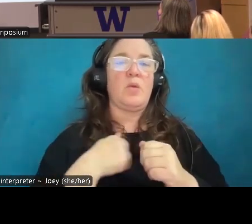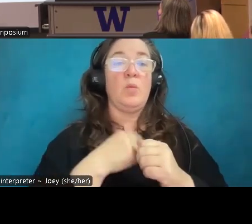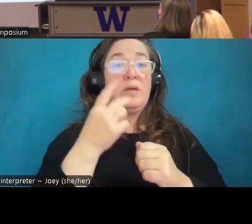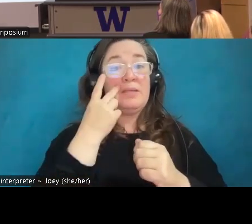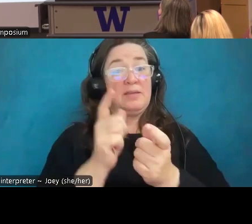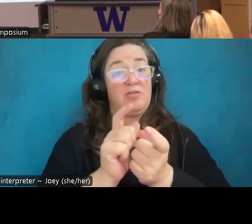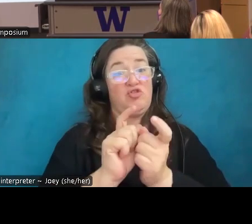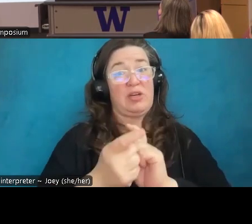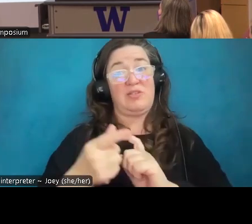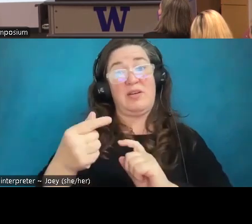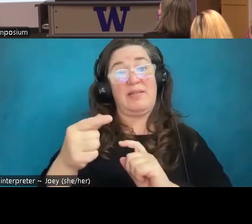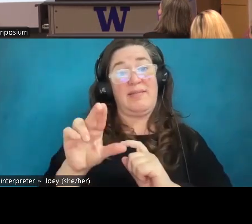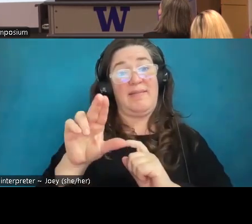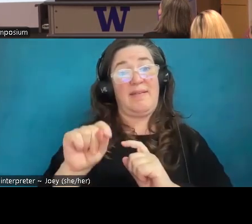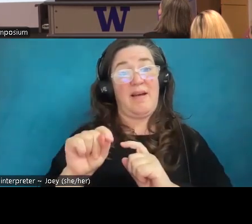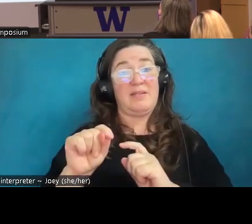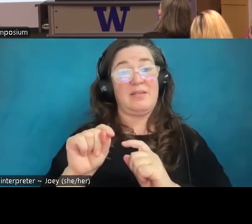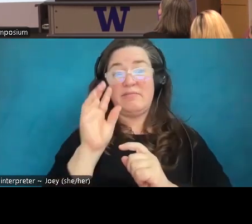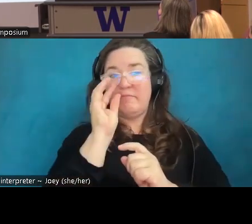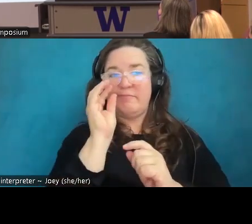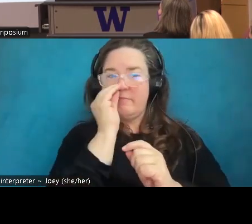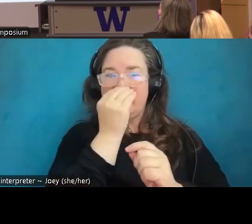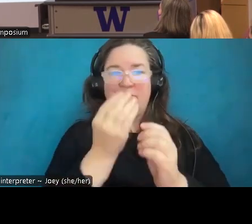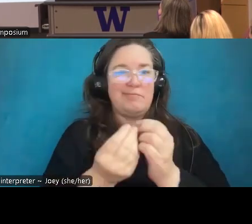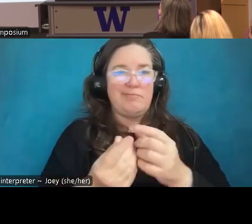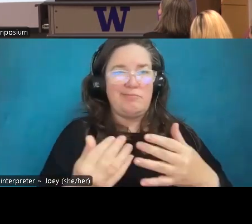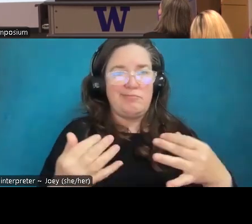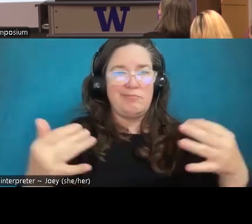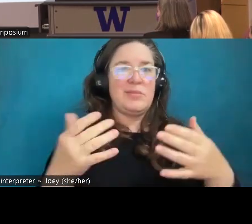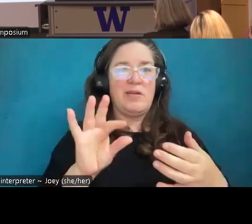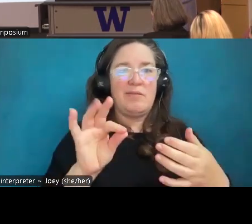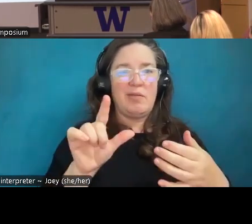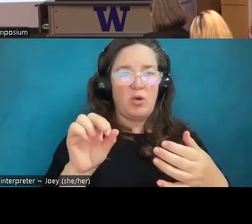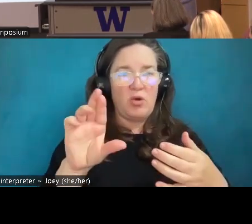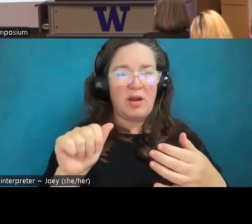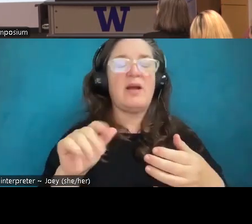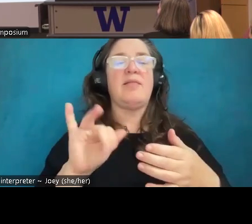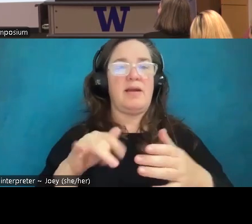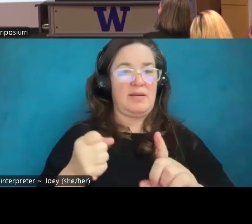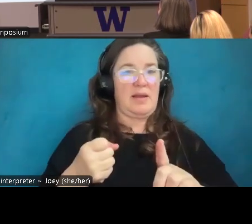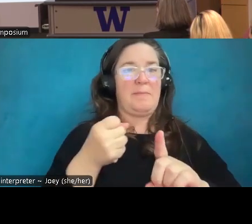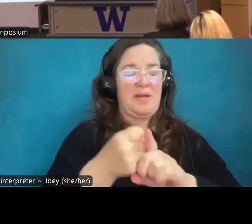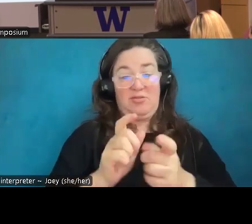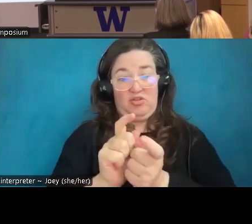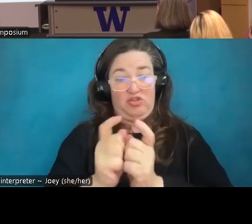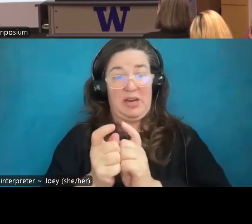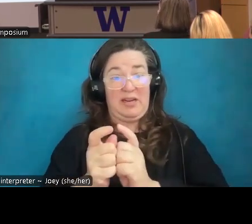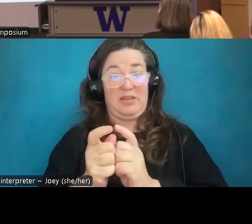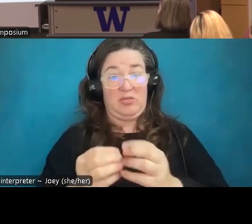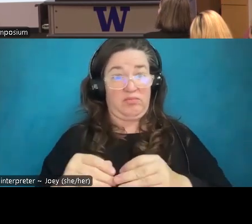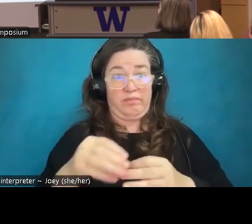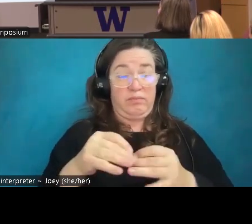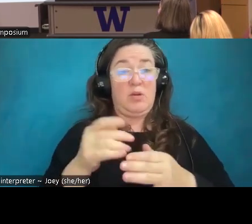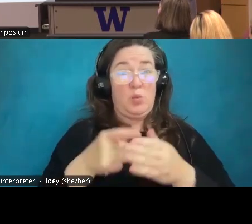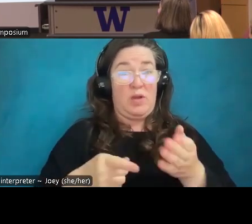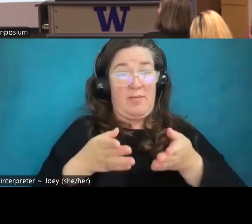then impact immunologic responses to this change in flora, as well as persistent viral antigen